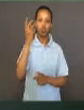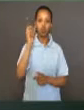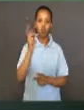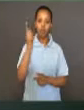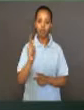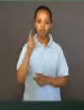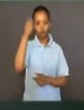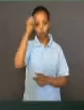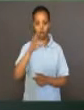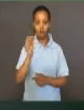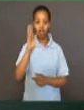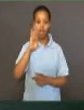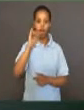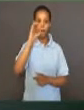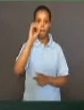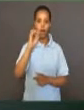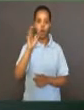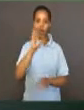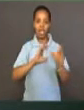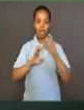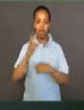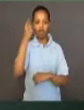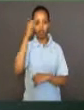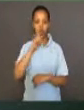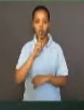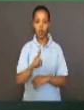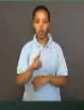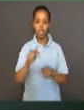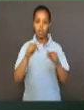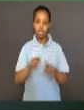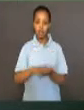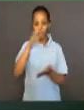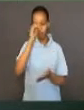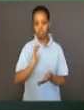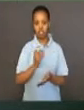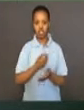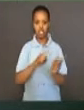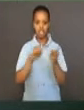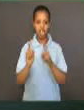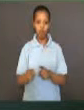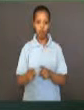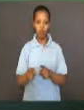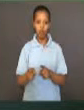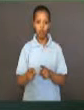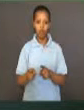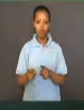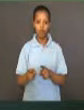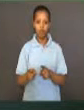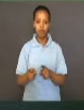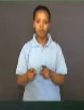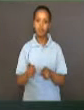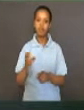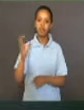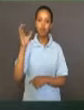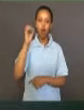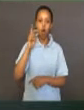theory. In today's lesson, we will learn about the experiments conducted